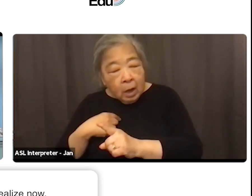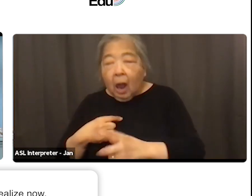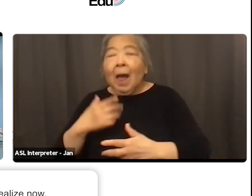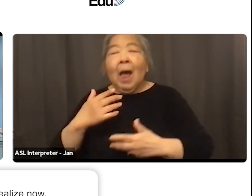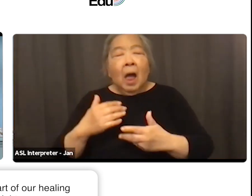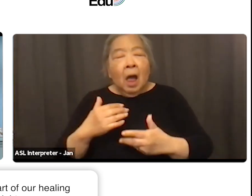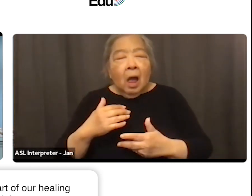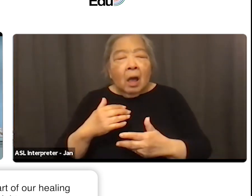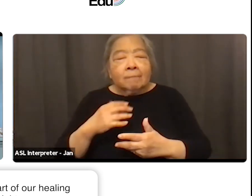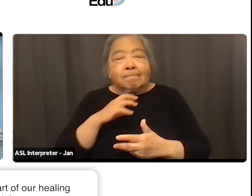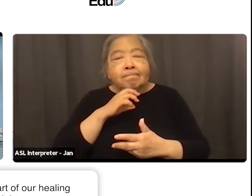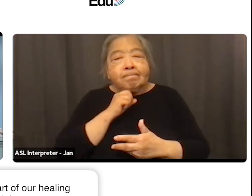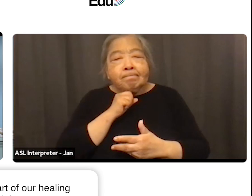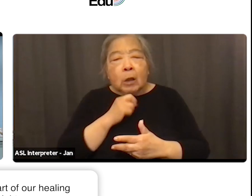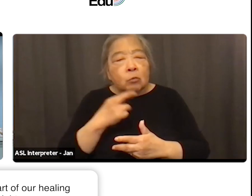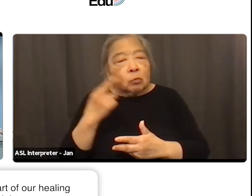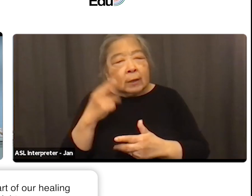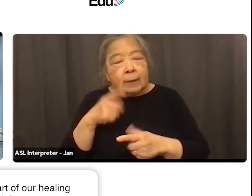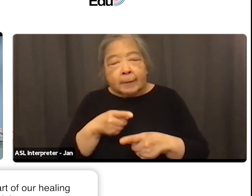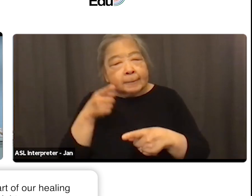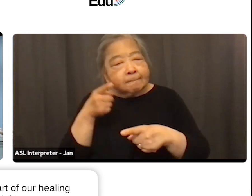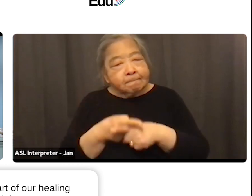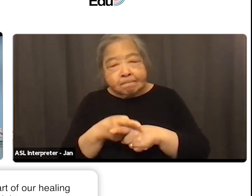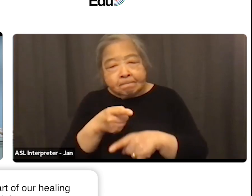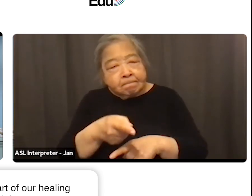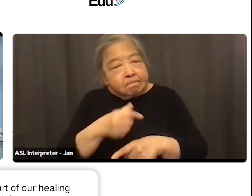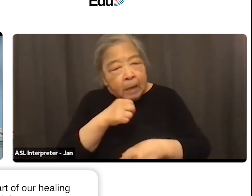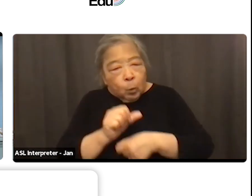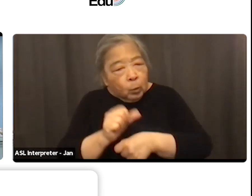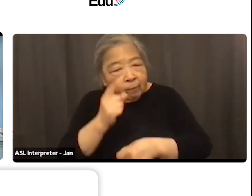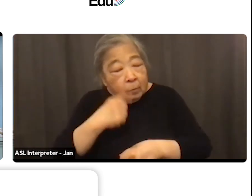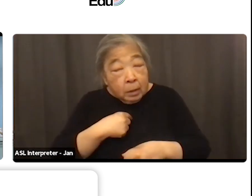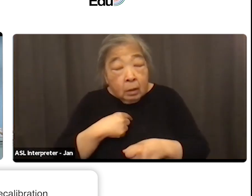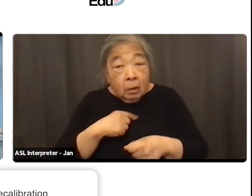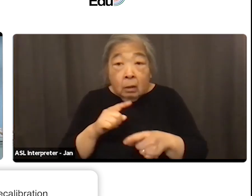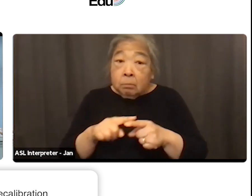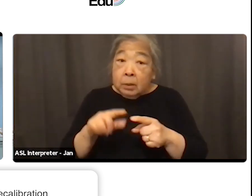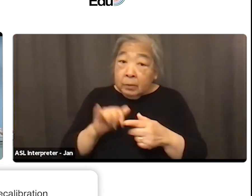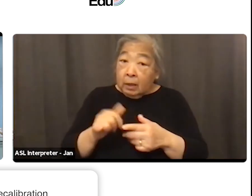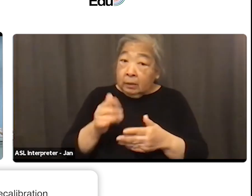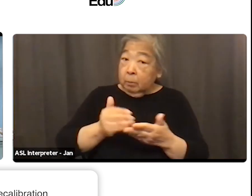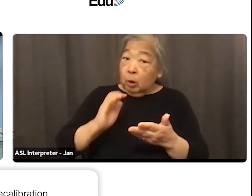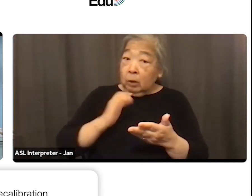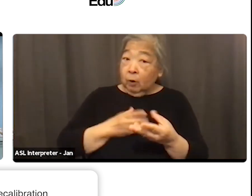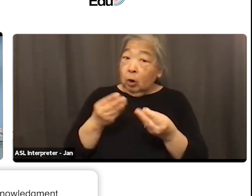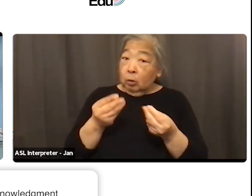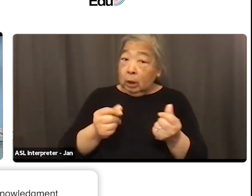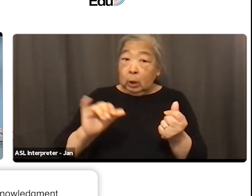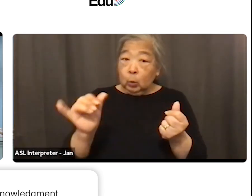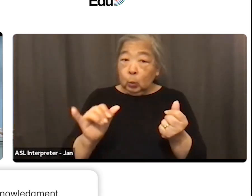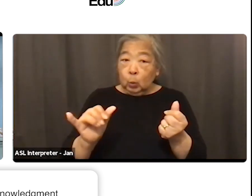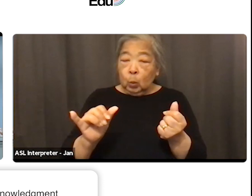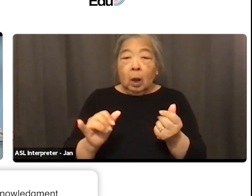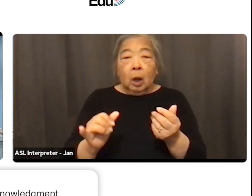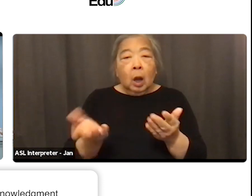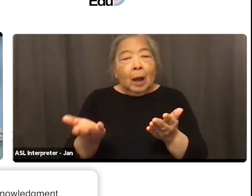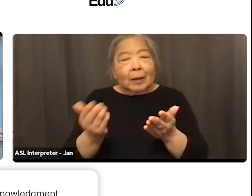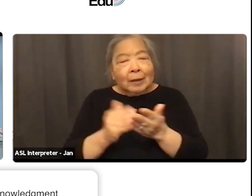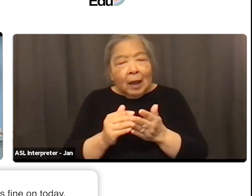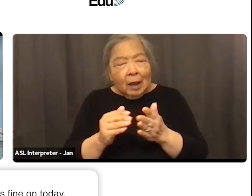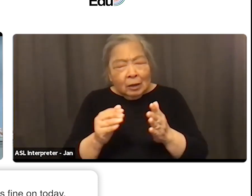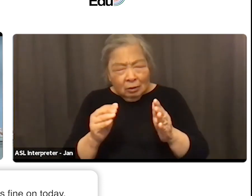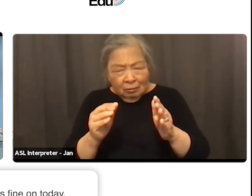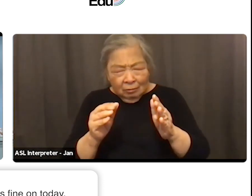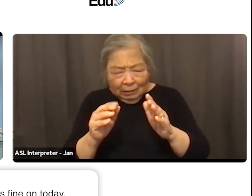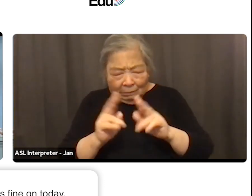nah. And that's part of our healing, right? Is the recalibration, is the